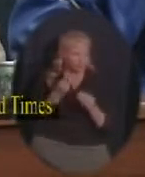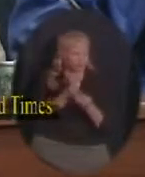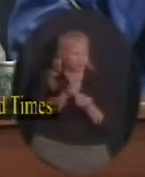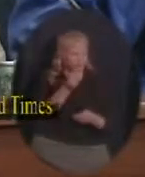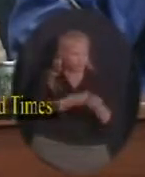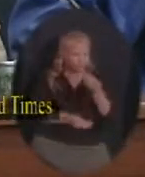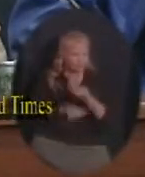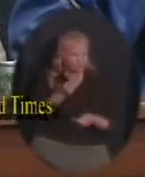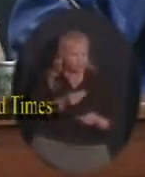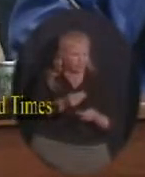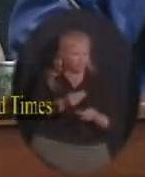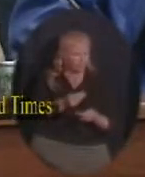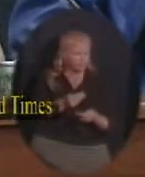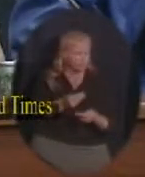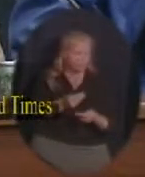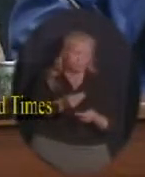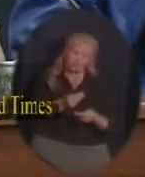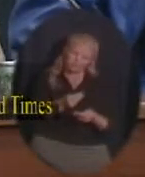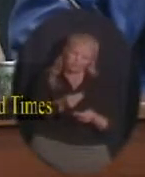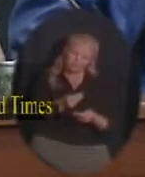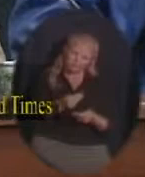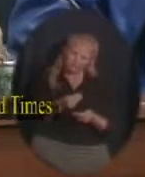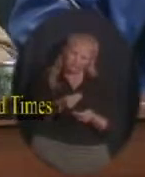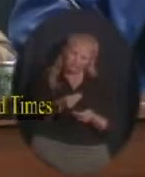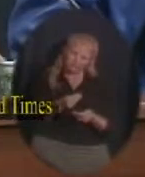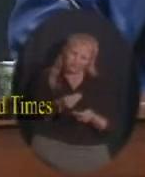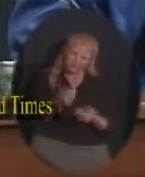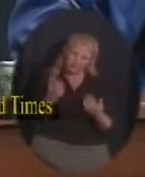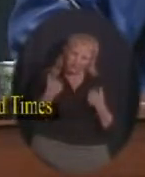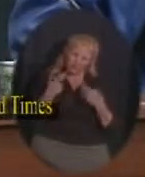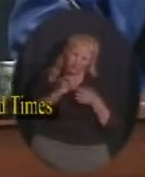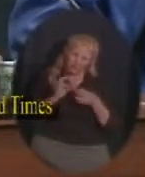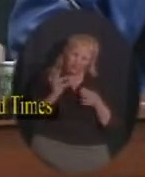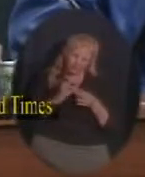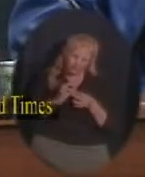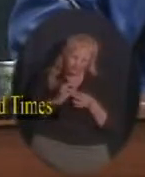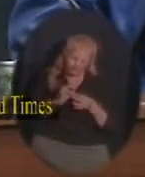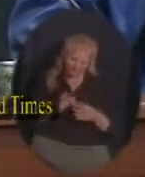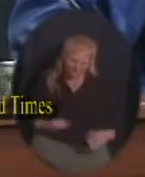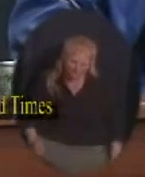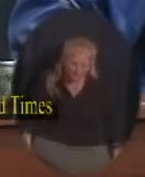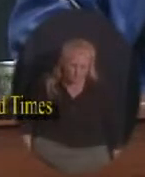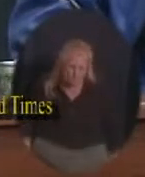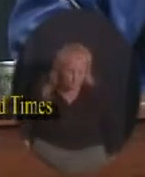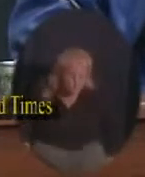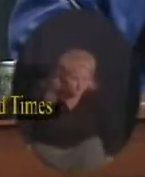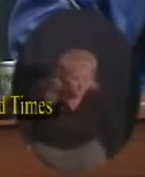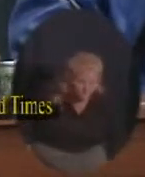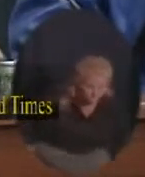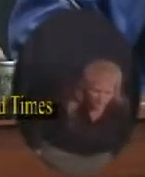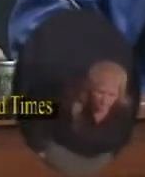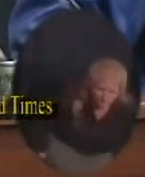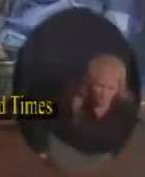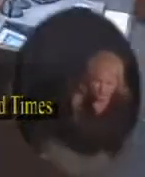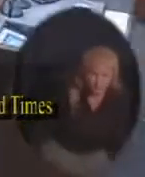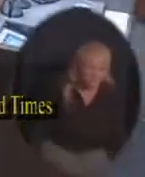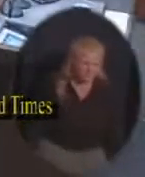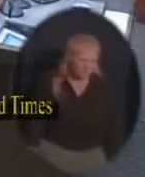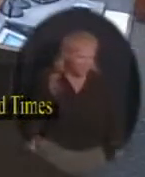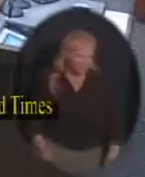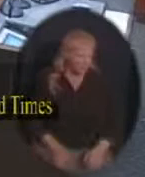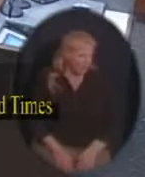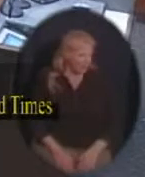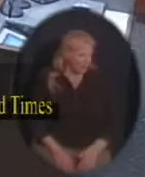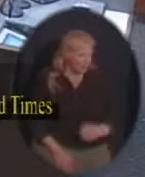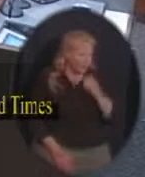republication hearing. Dr. All and Mr. Diener have some comments they want to make about this before we go forward. Yeah, I'd